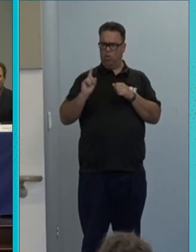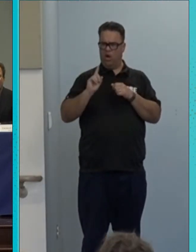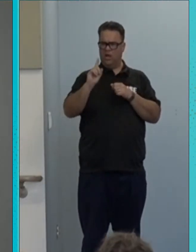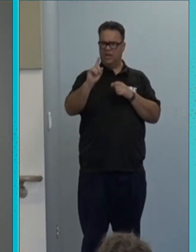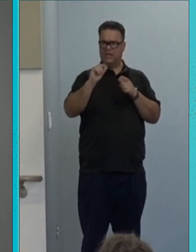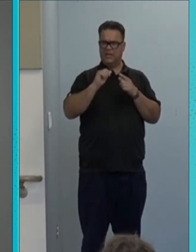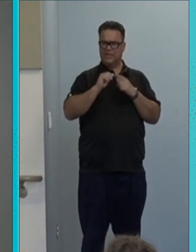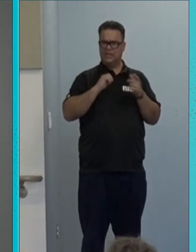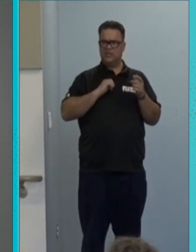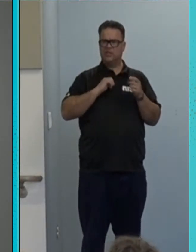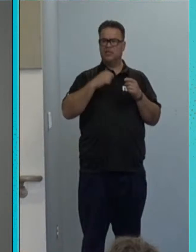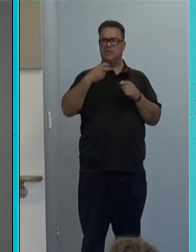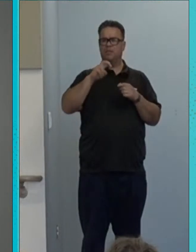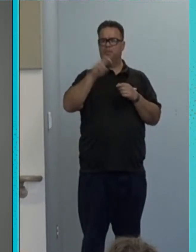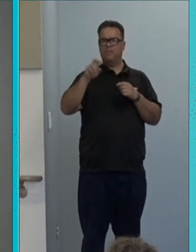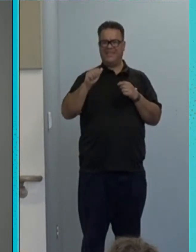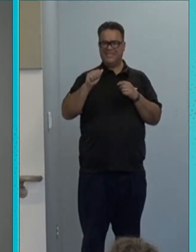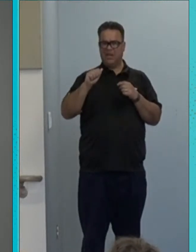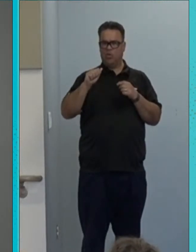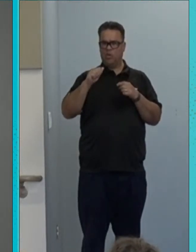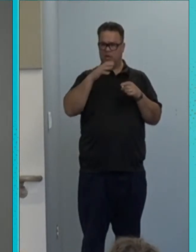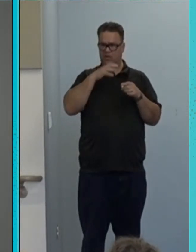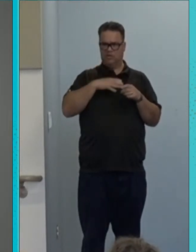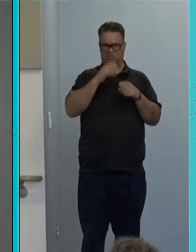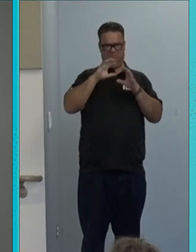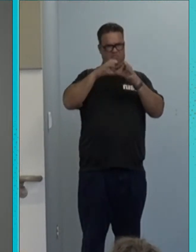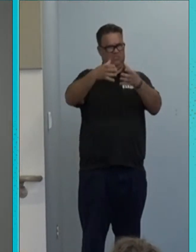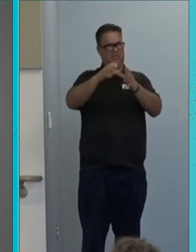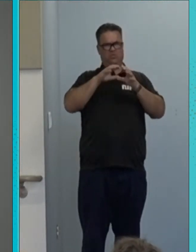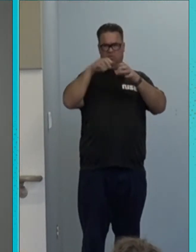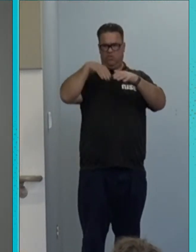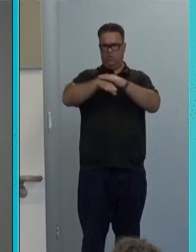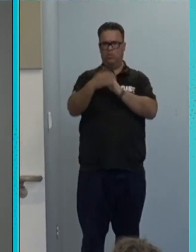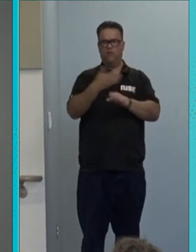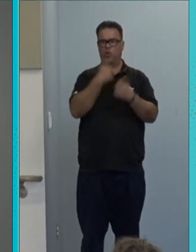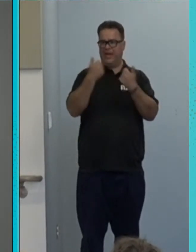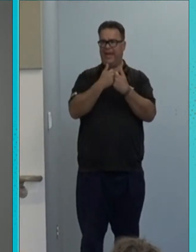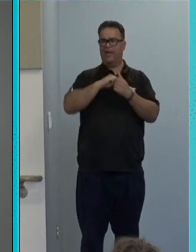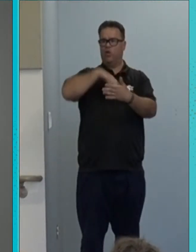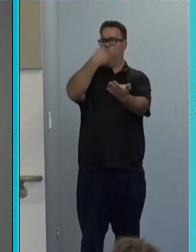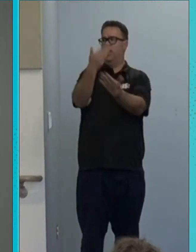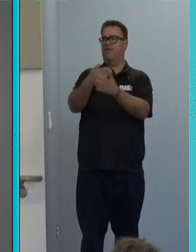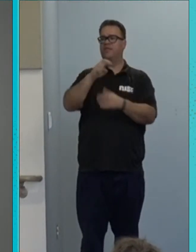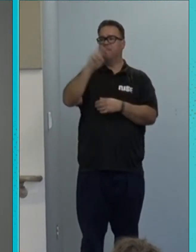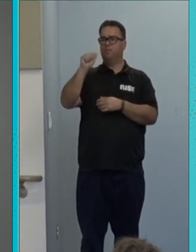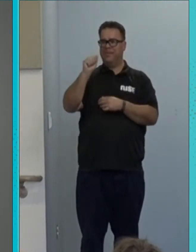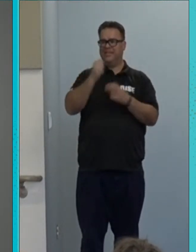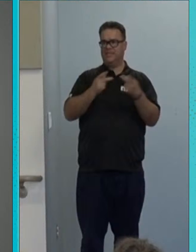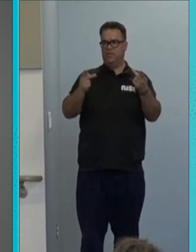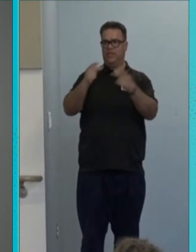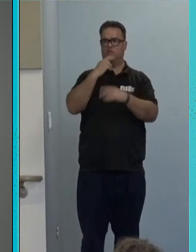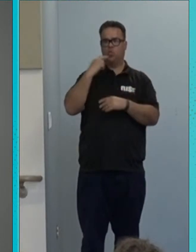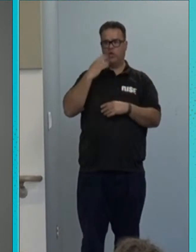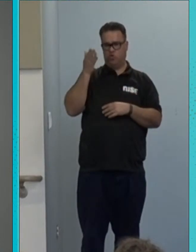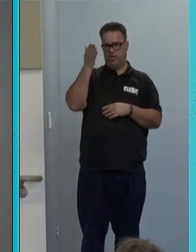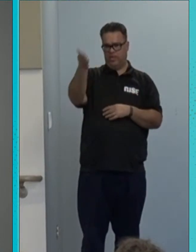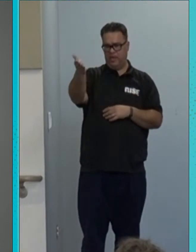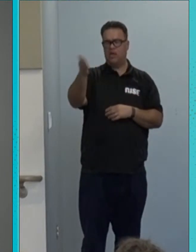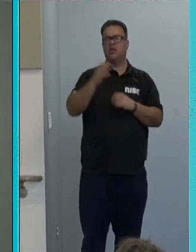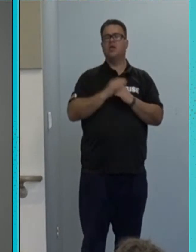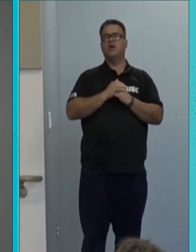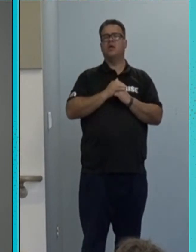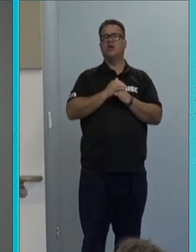Blaze Pizzeria, just down the road, before a game, and